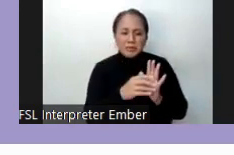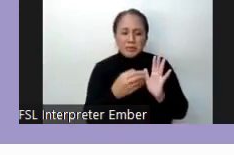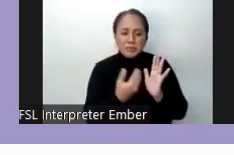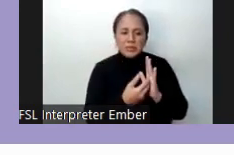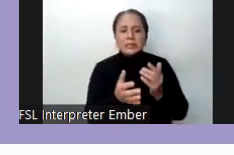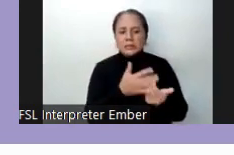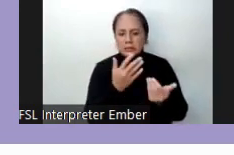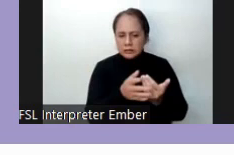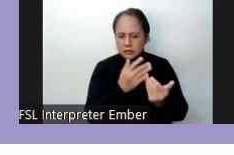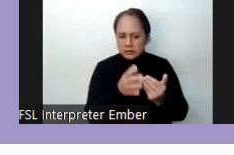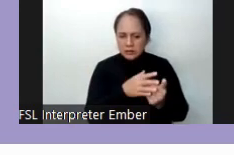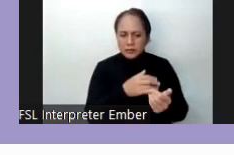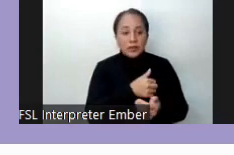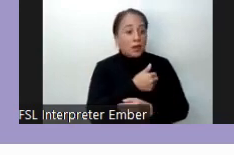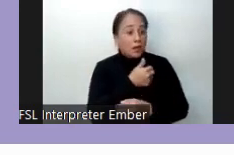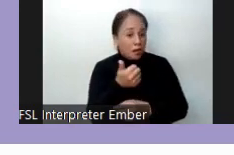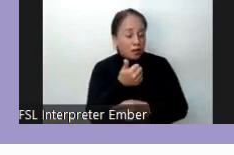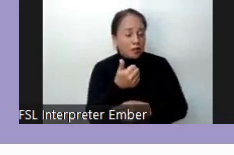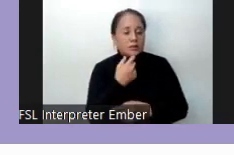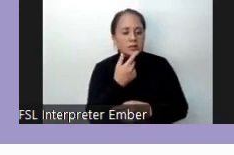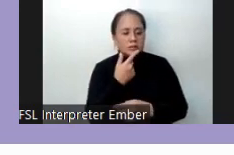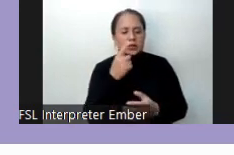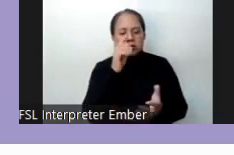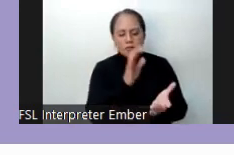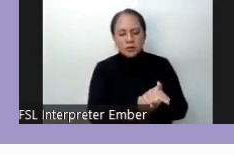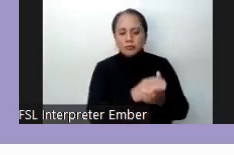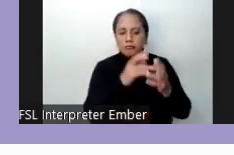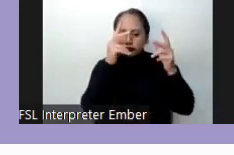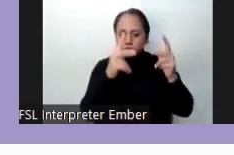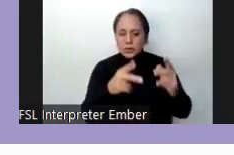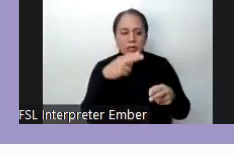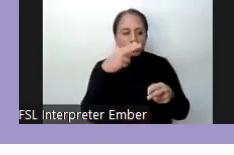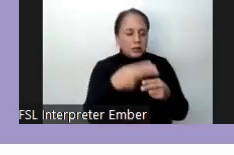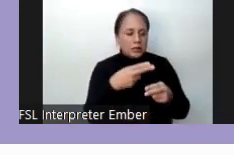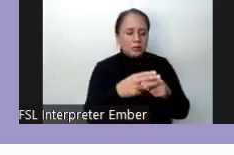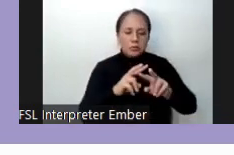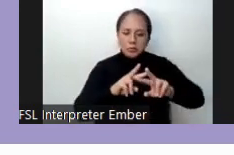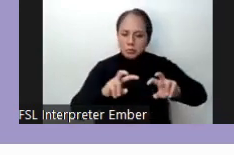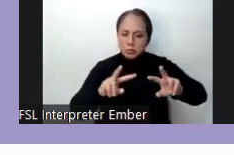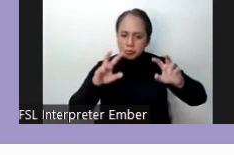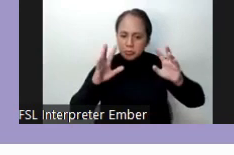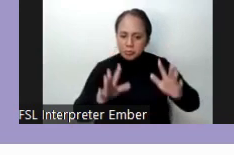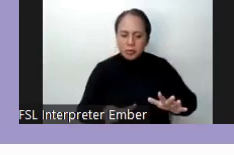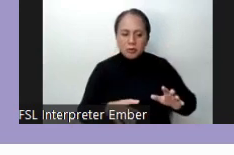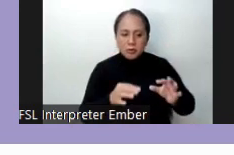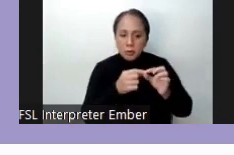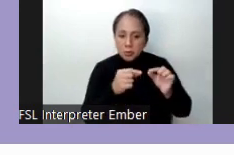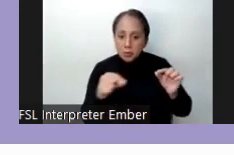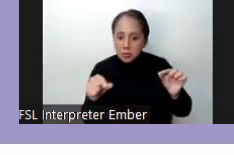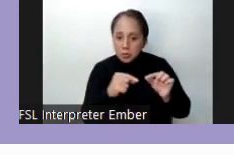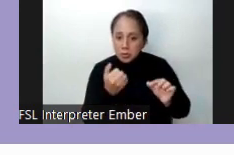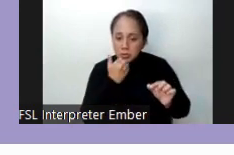easily. Another, they said they believed a website with names of researchers and with no grammatical